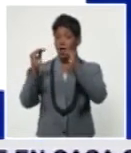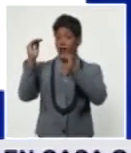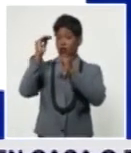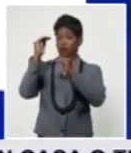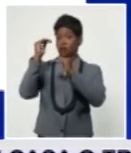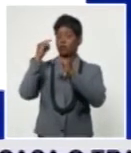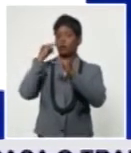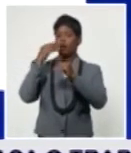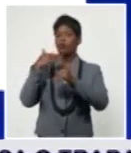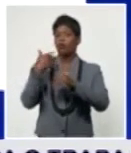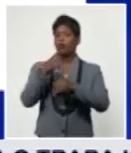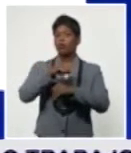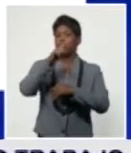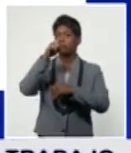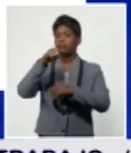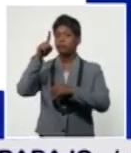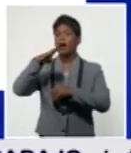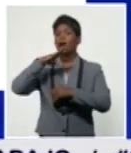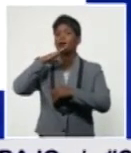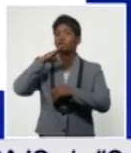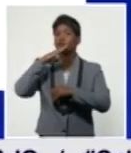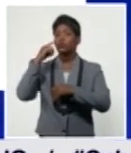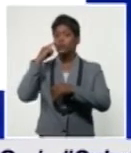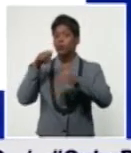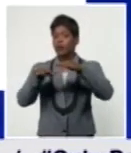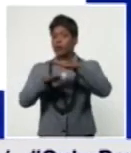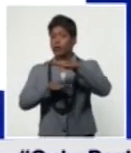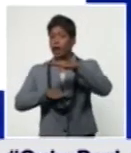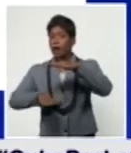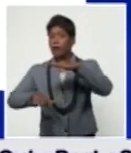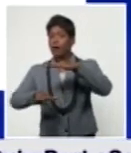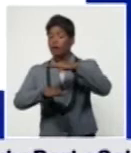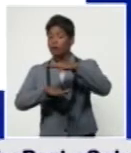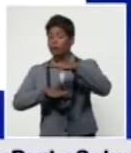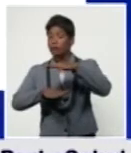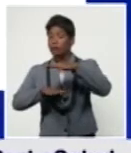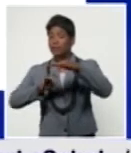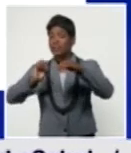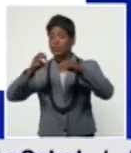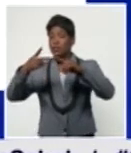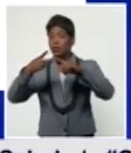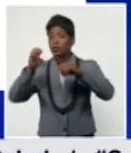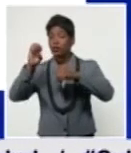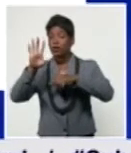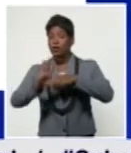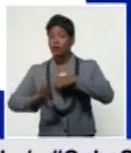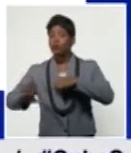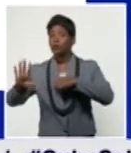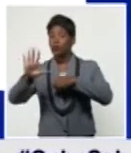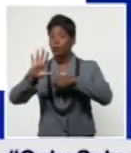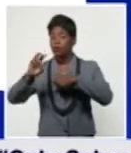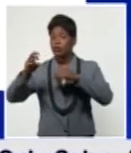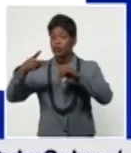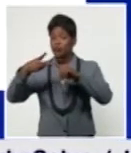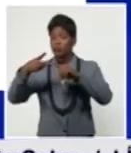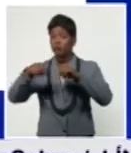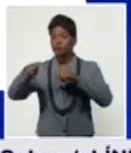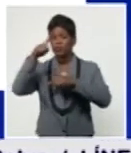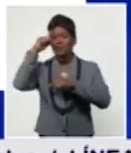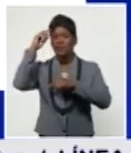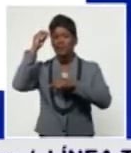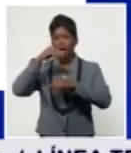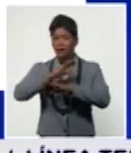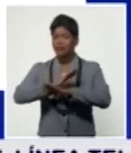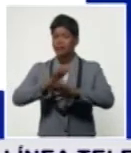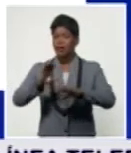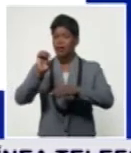is then followed by Europe, which is red. You know that at a given moment it was the epicenter